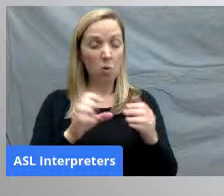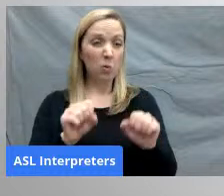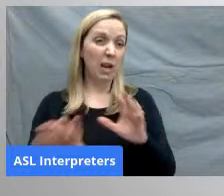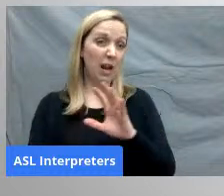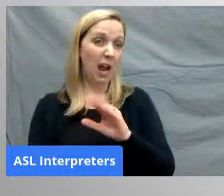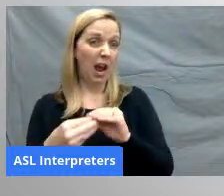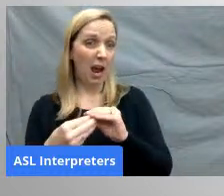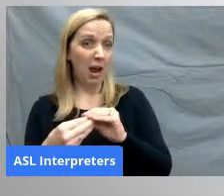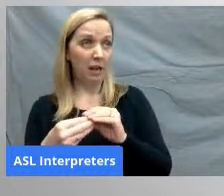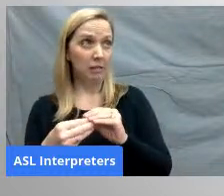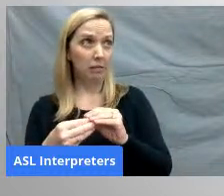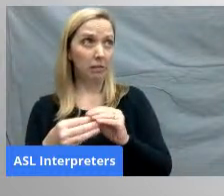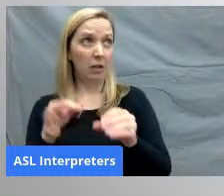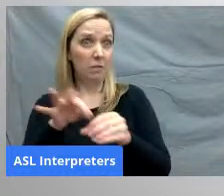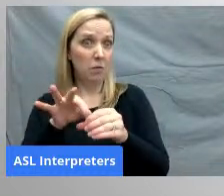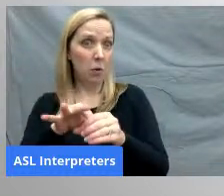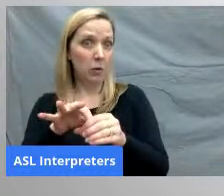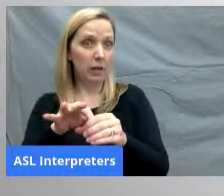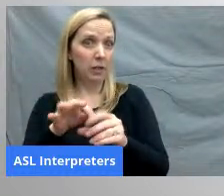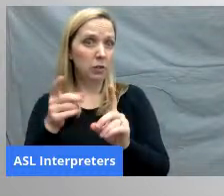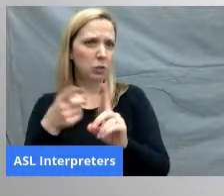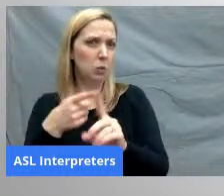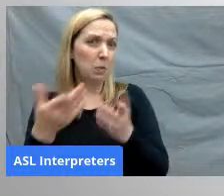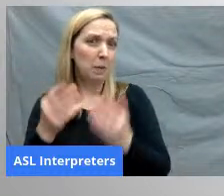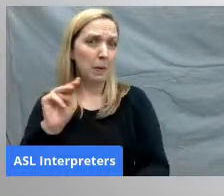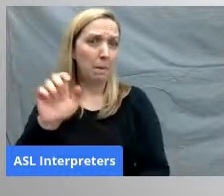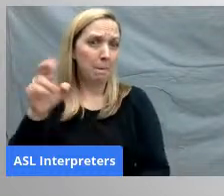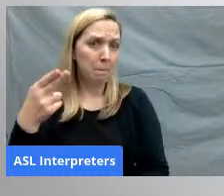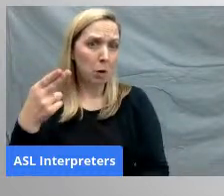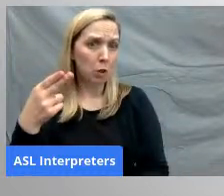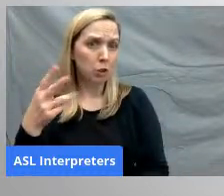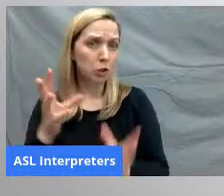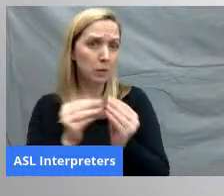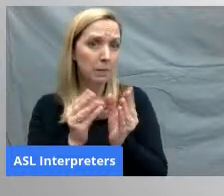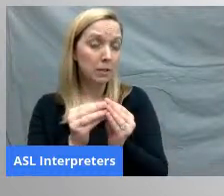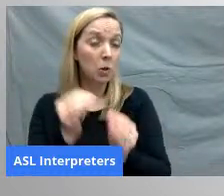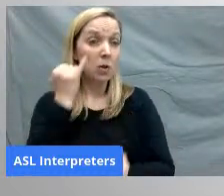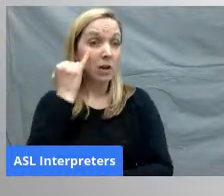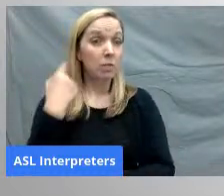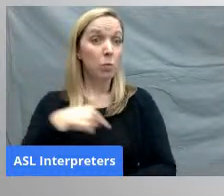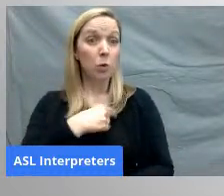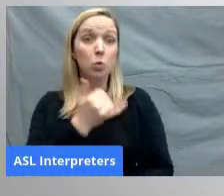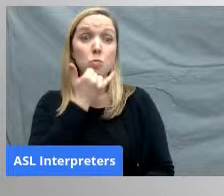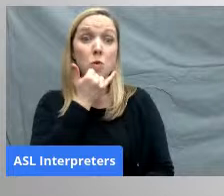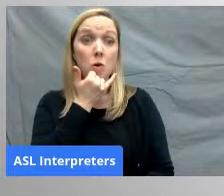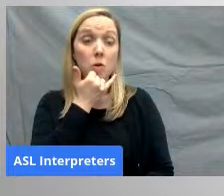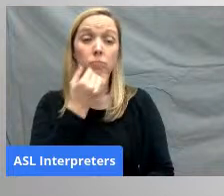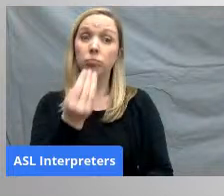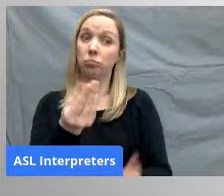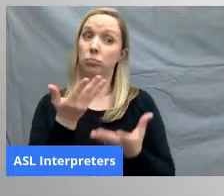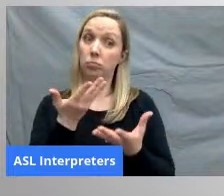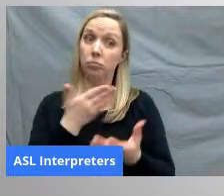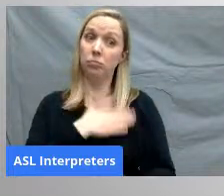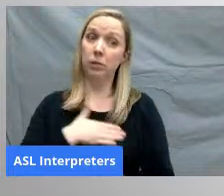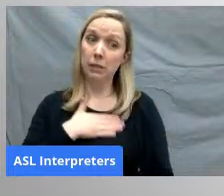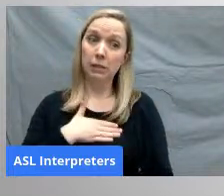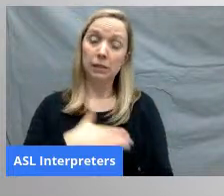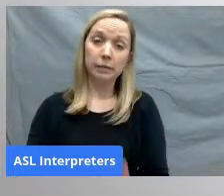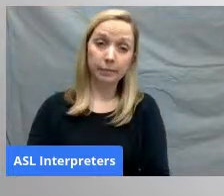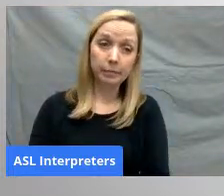for either March's meeting or what have you. So if we're incorrect, please let us know.